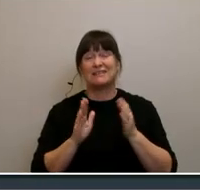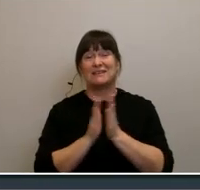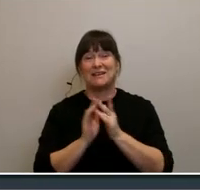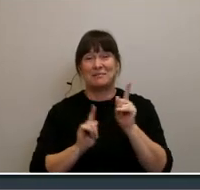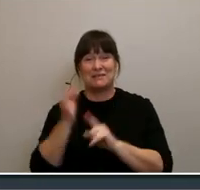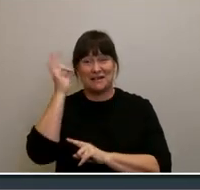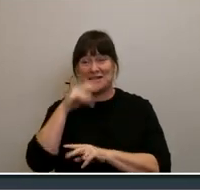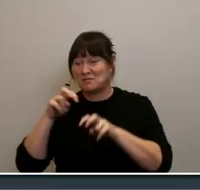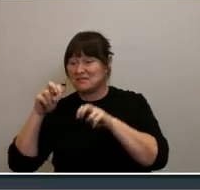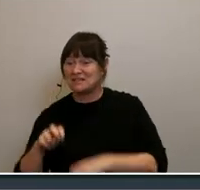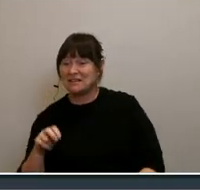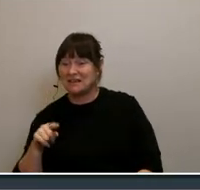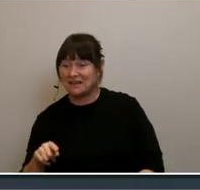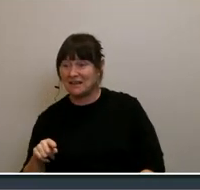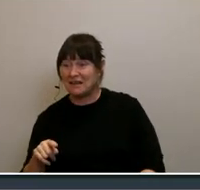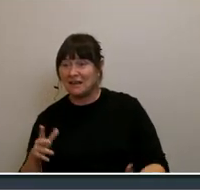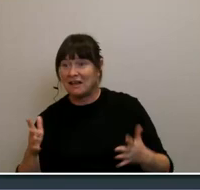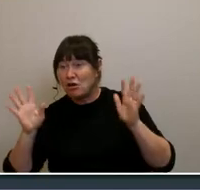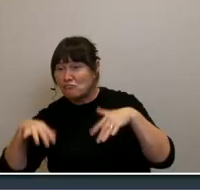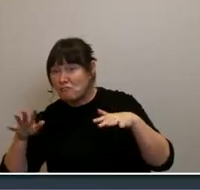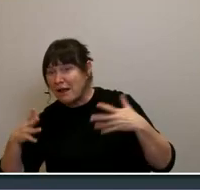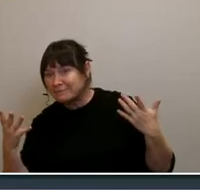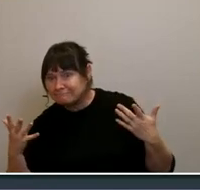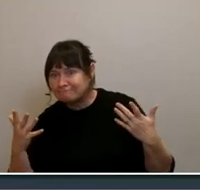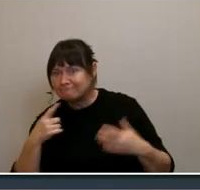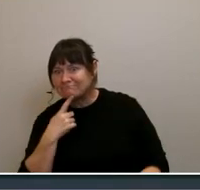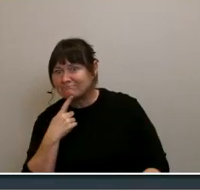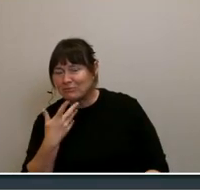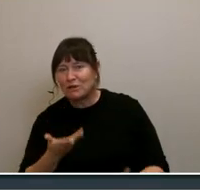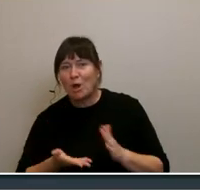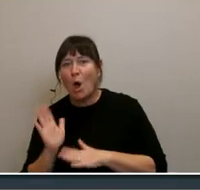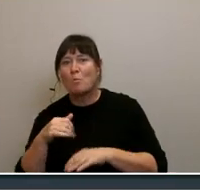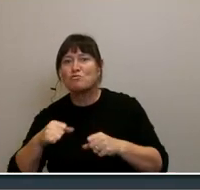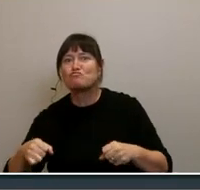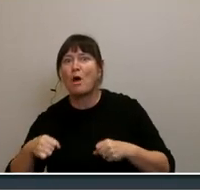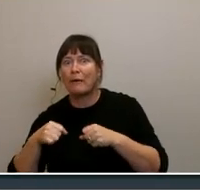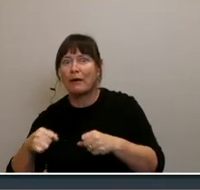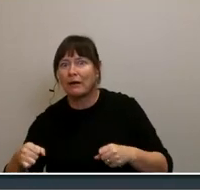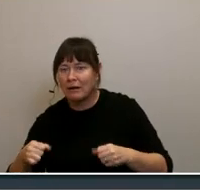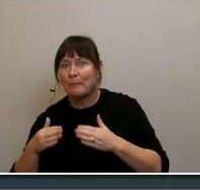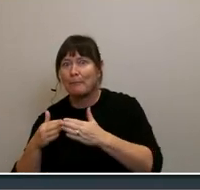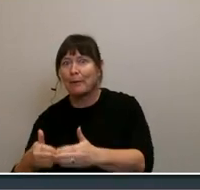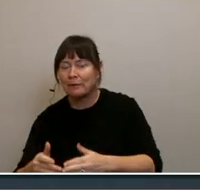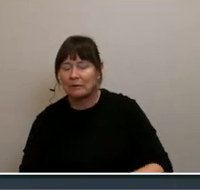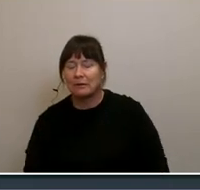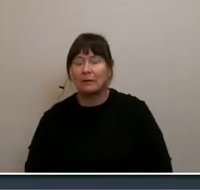it occurred, and just about had to row home as well. But my submission's about